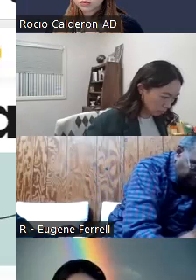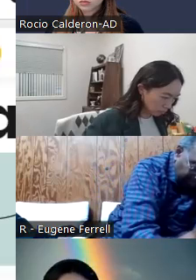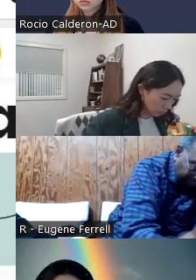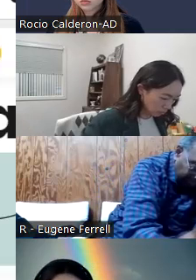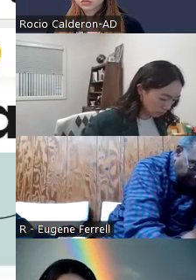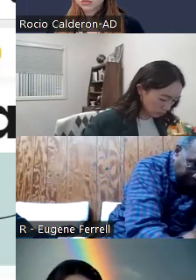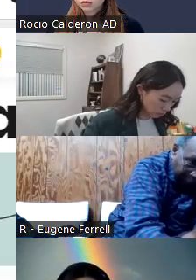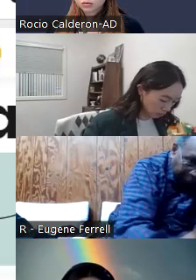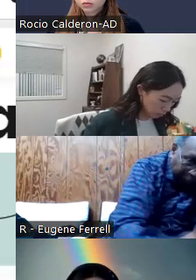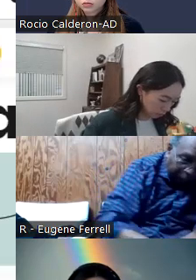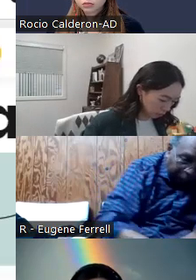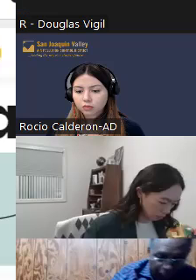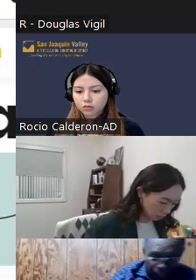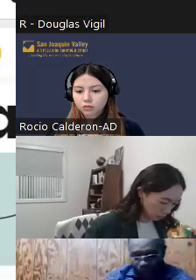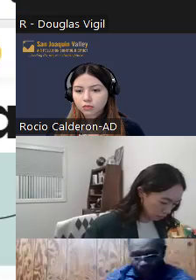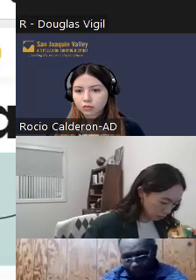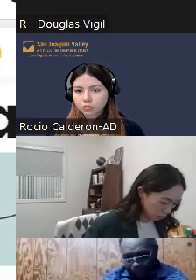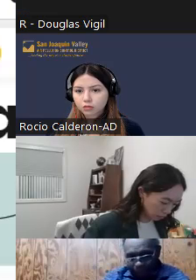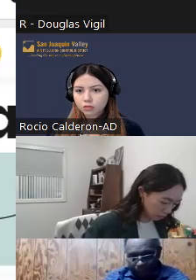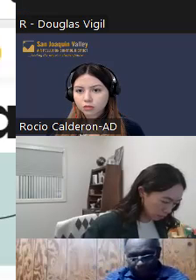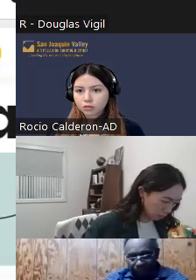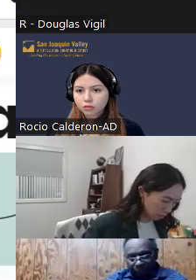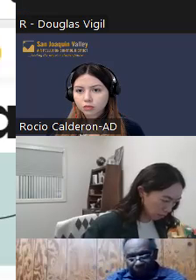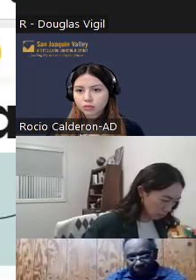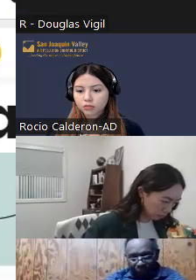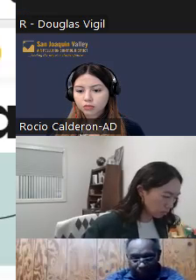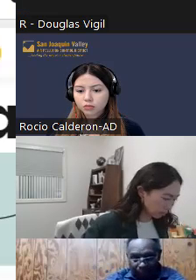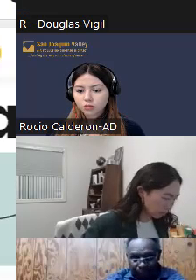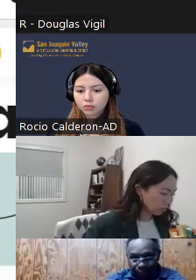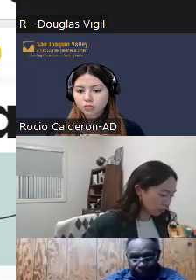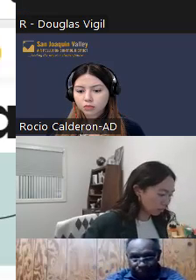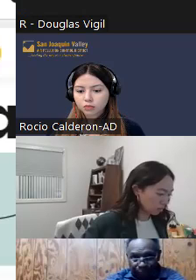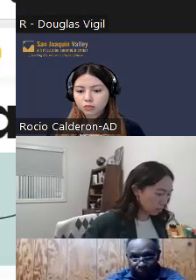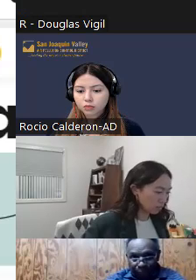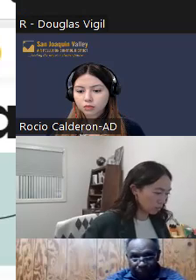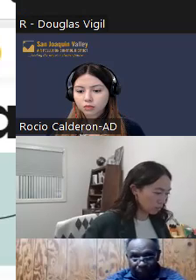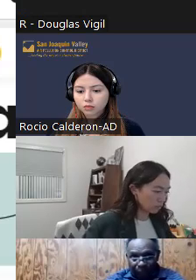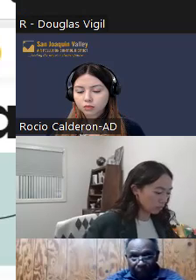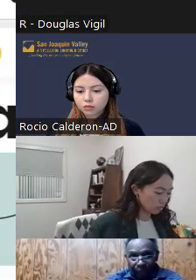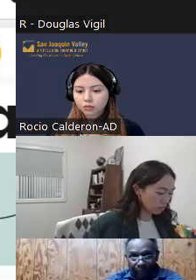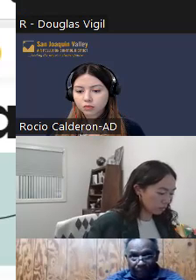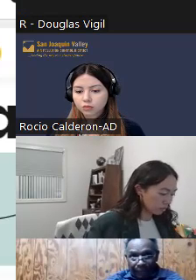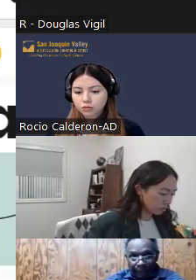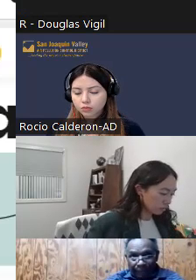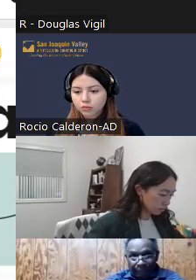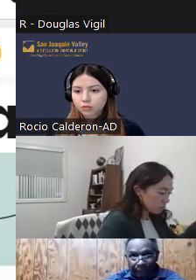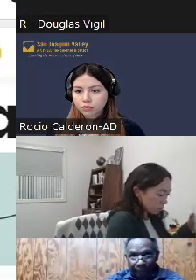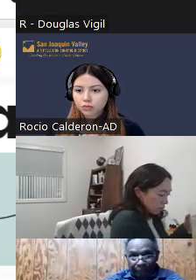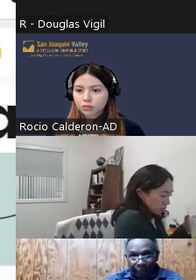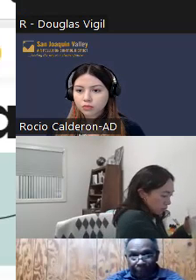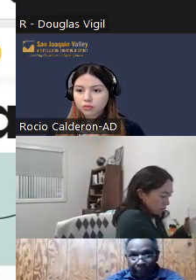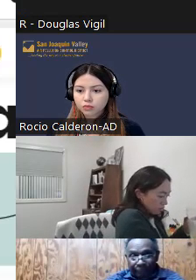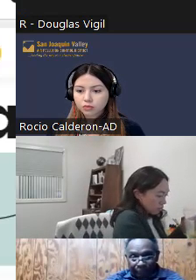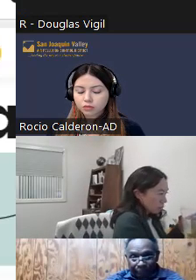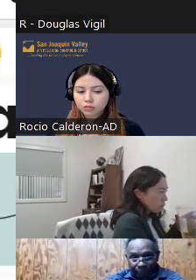them, they like someone said earlier, you have private work, companies that work around town too. And I have one question before we